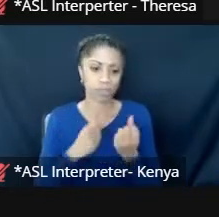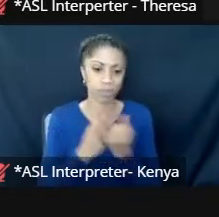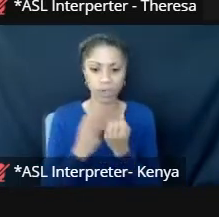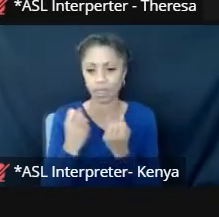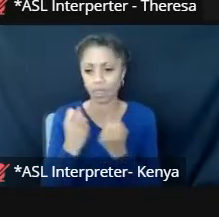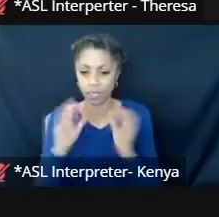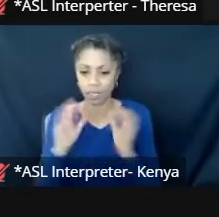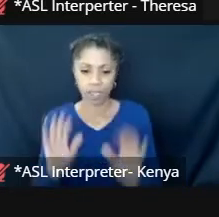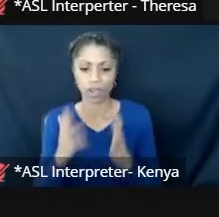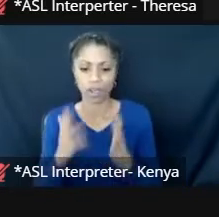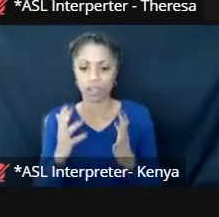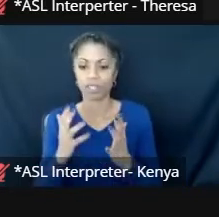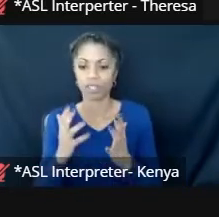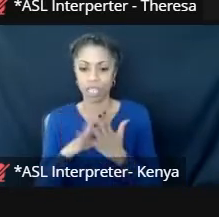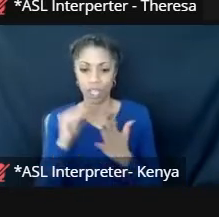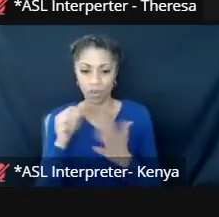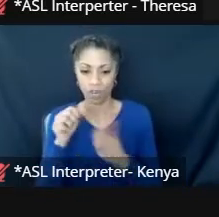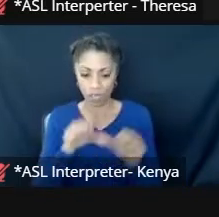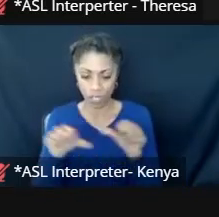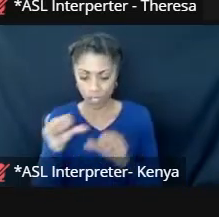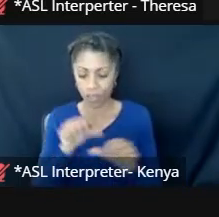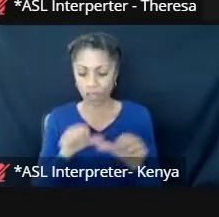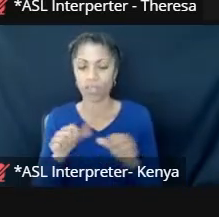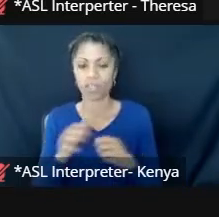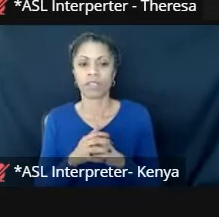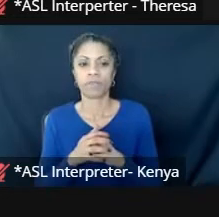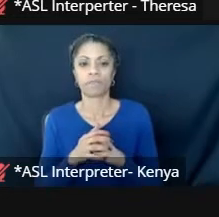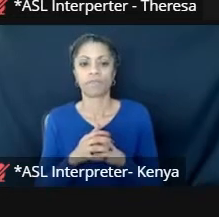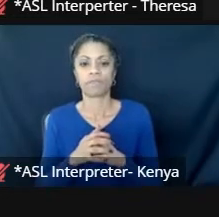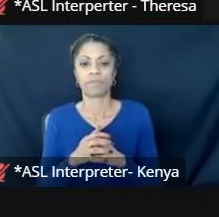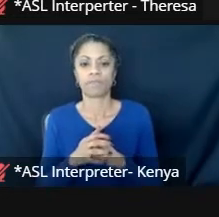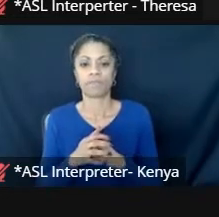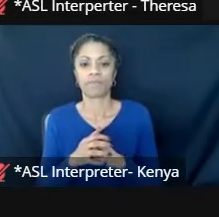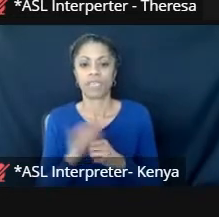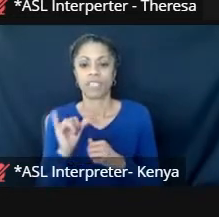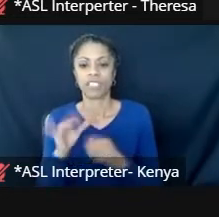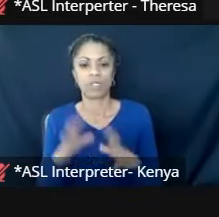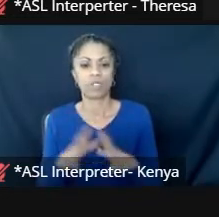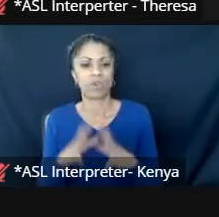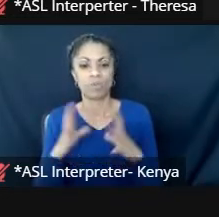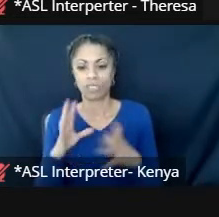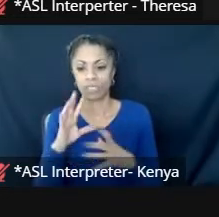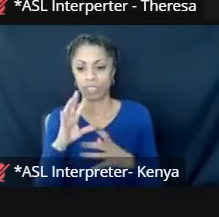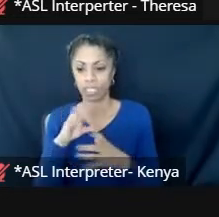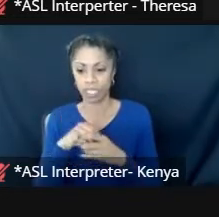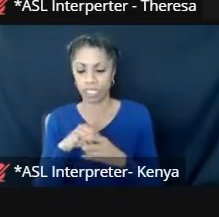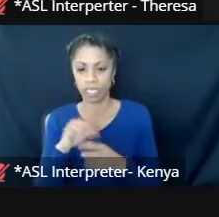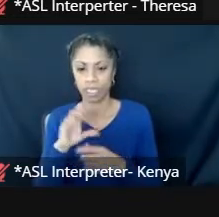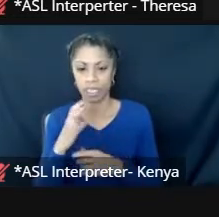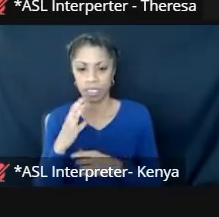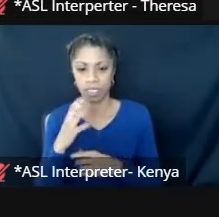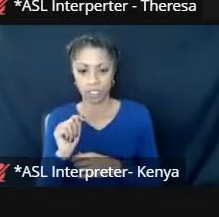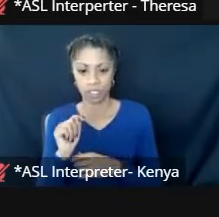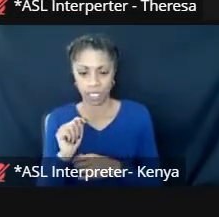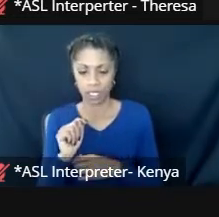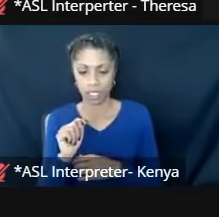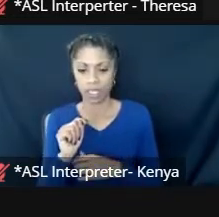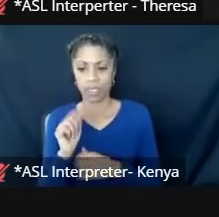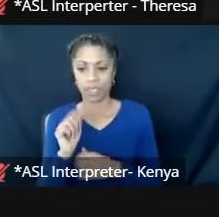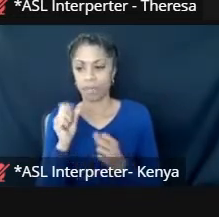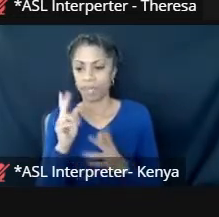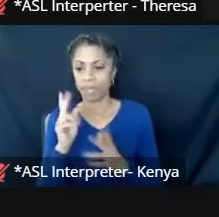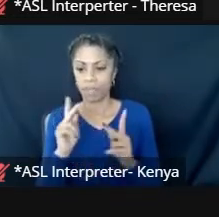other about that. There's been so much in the chat, so many loving and supportive